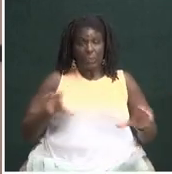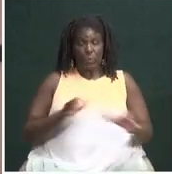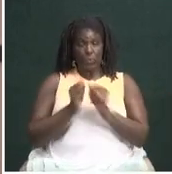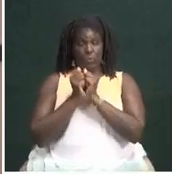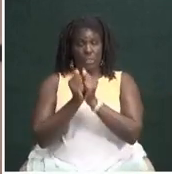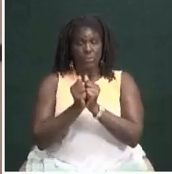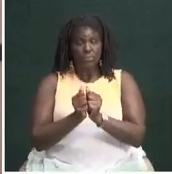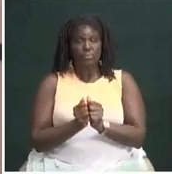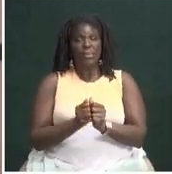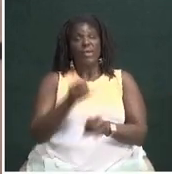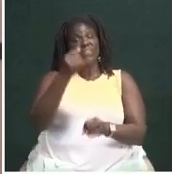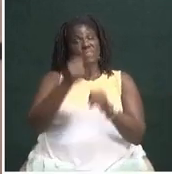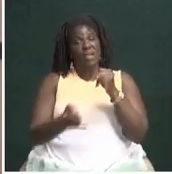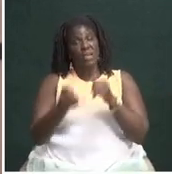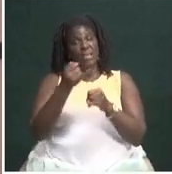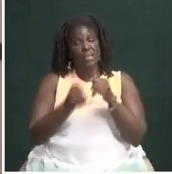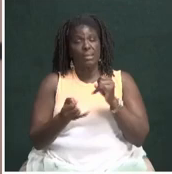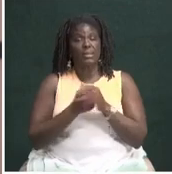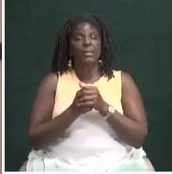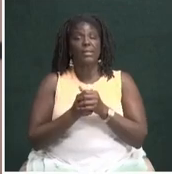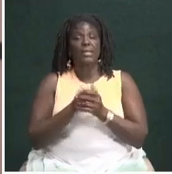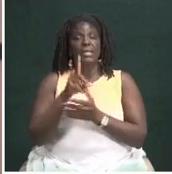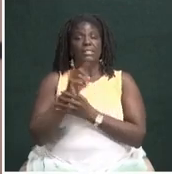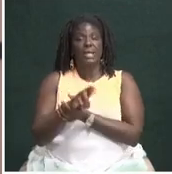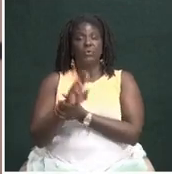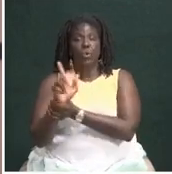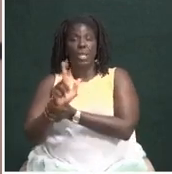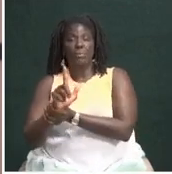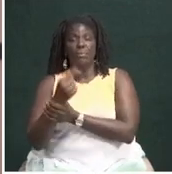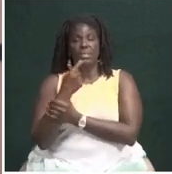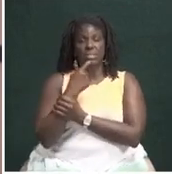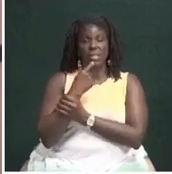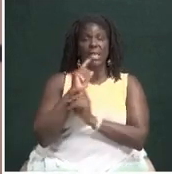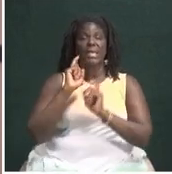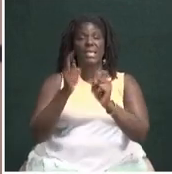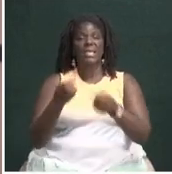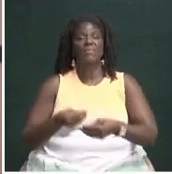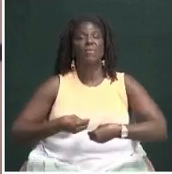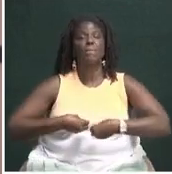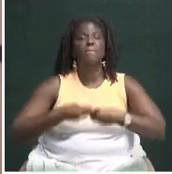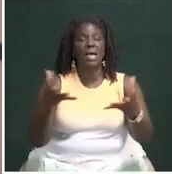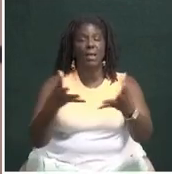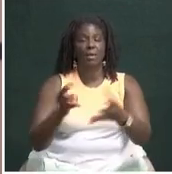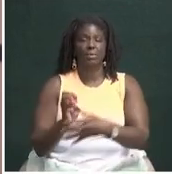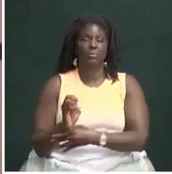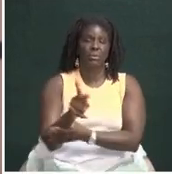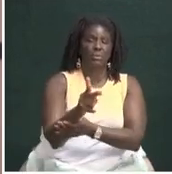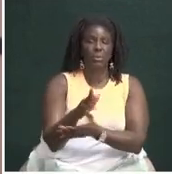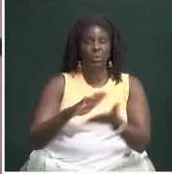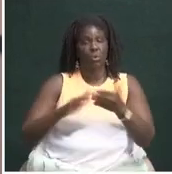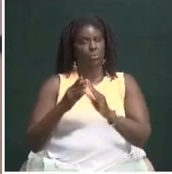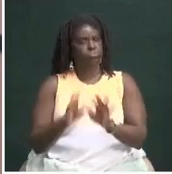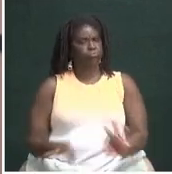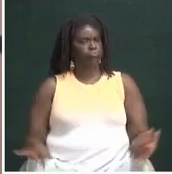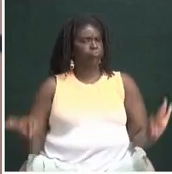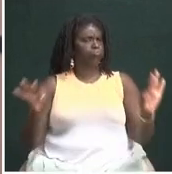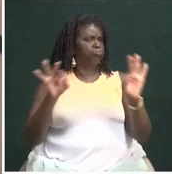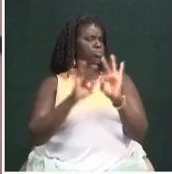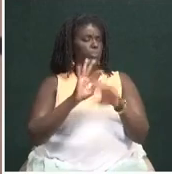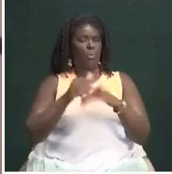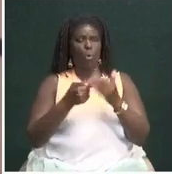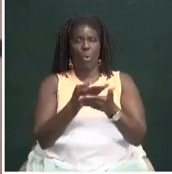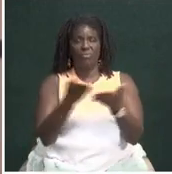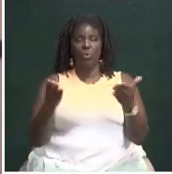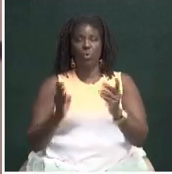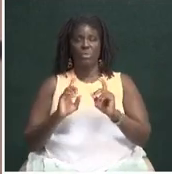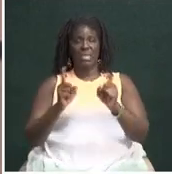together. And then finally, as Dr. Lieberman said, giving back to the community. It's so important for all of you to